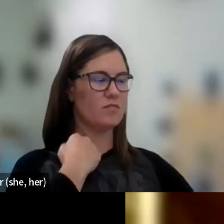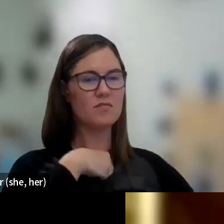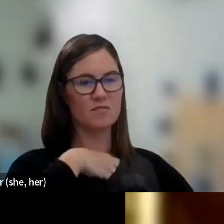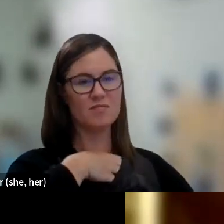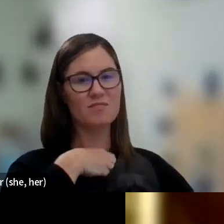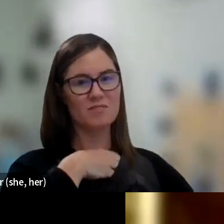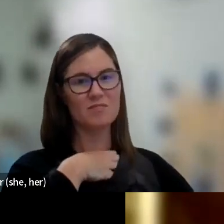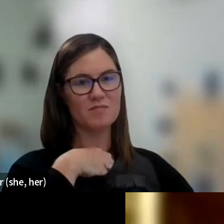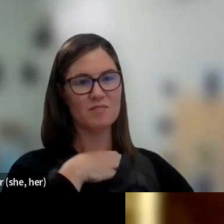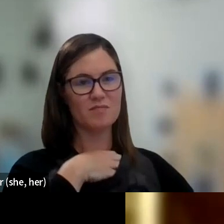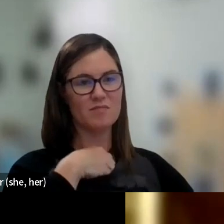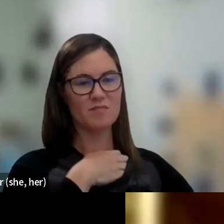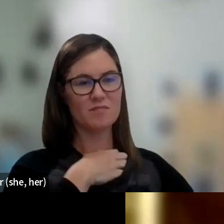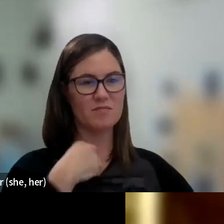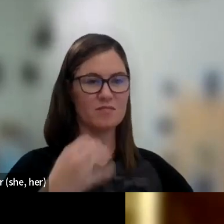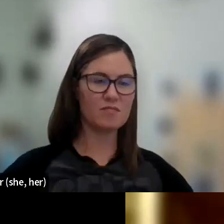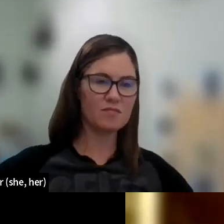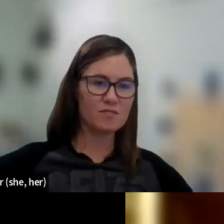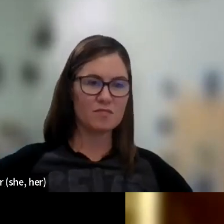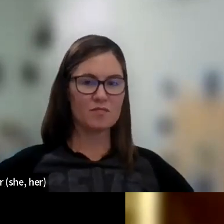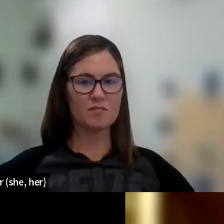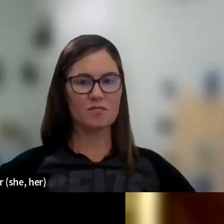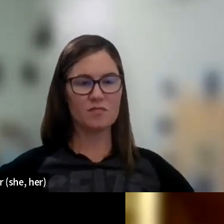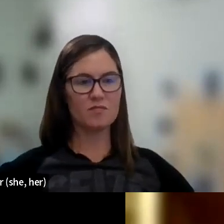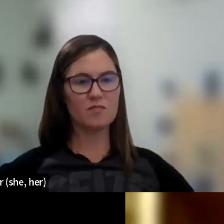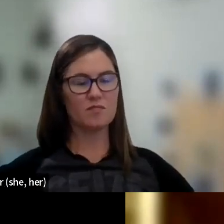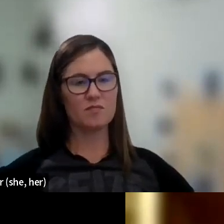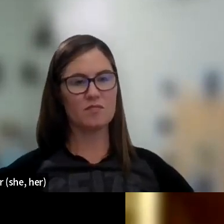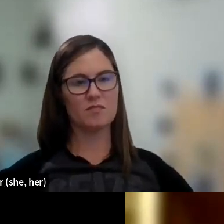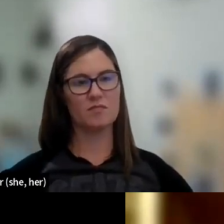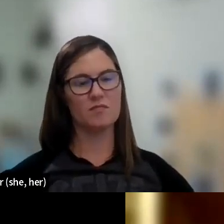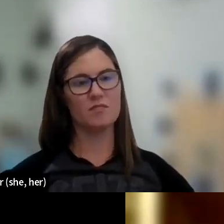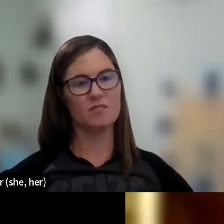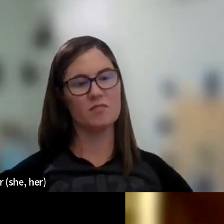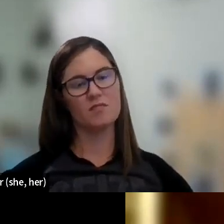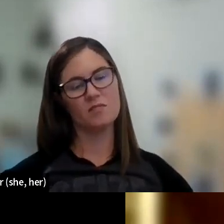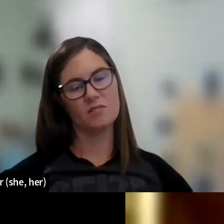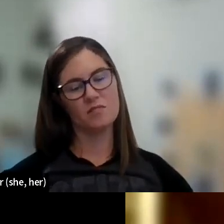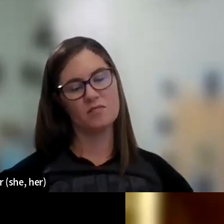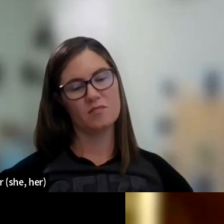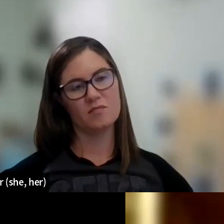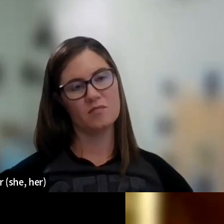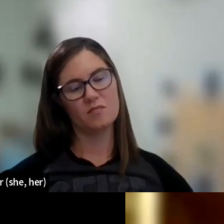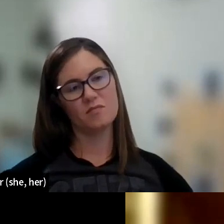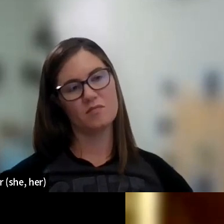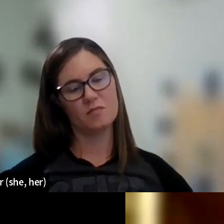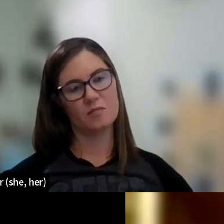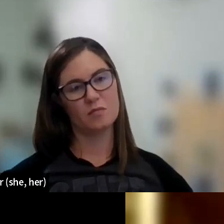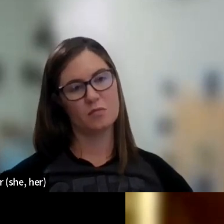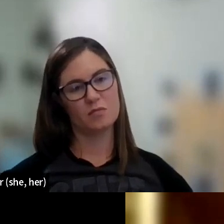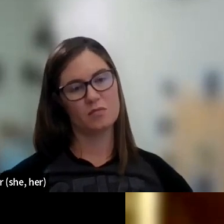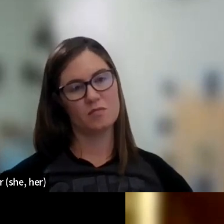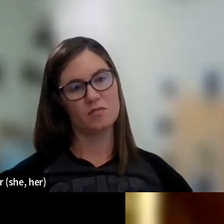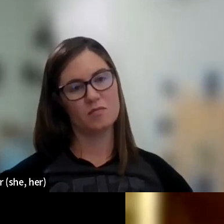a community or a group of people that prioritized visibility. Did they make an effort to include people